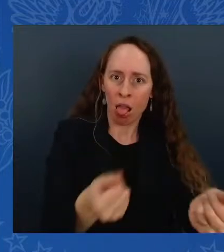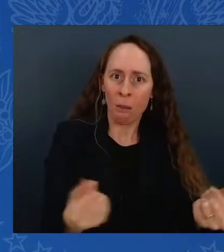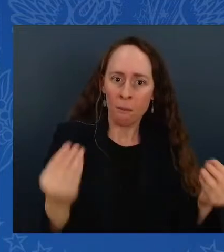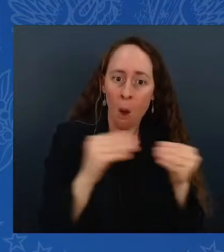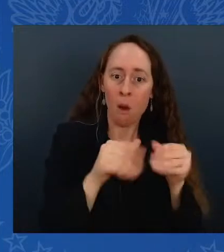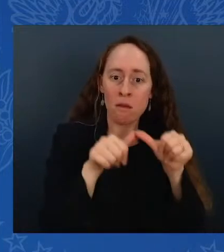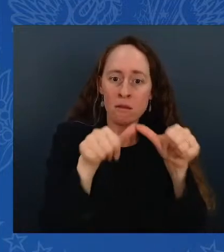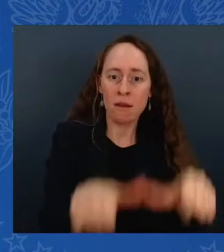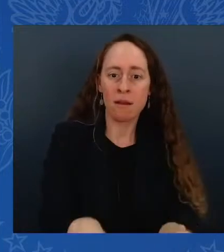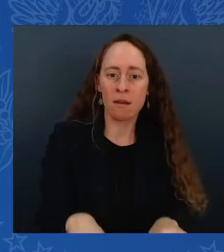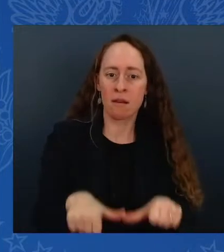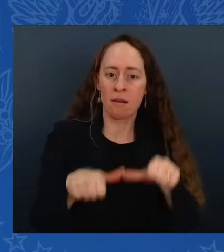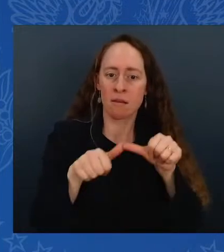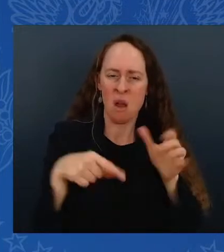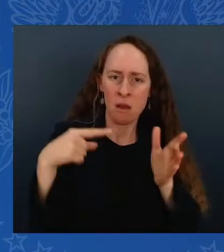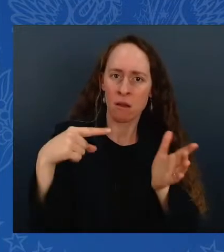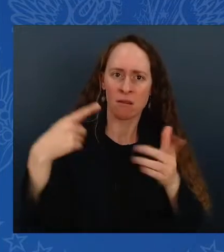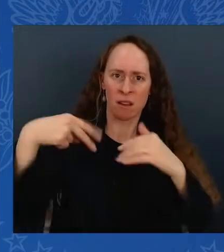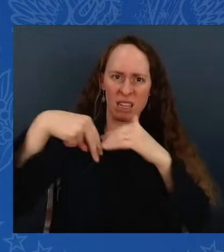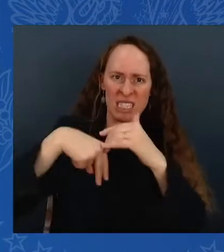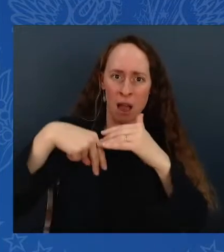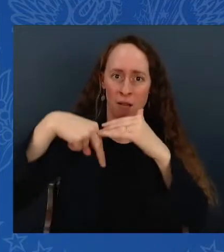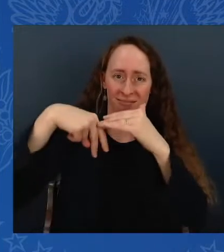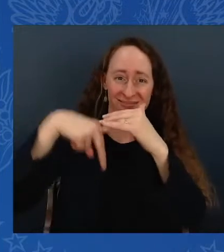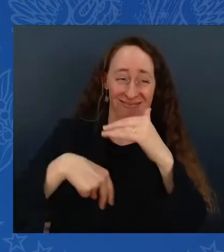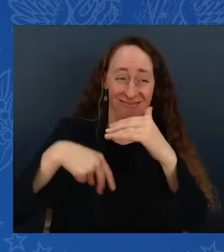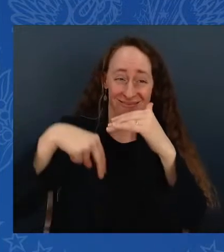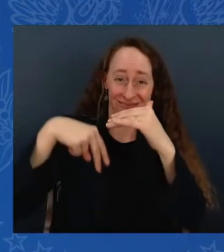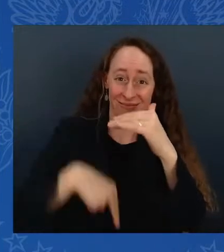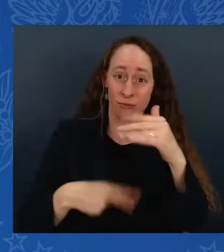in American history, $3 trillion.